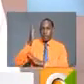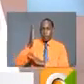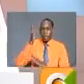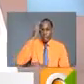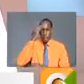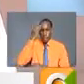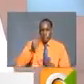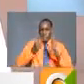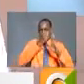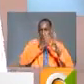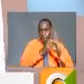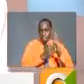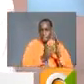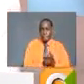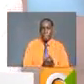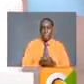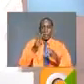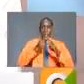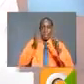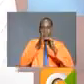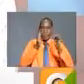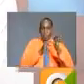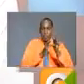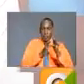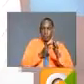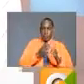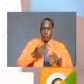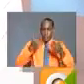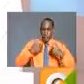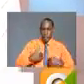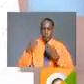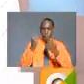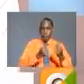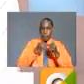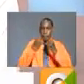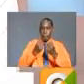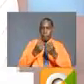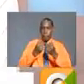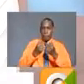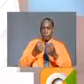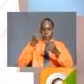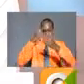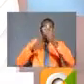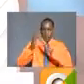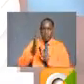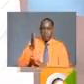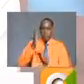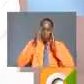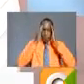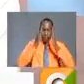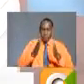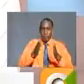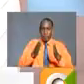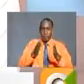reasons. In the name of Jesus, a supposedly mighty prophet of God is at the center of an